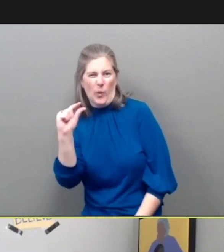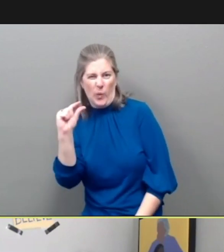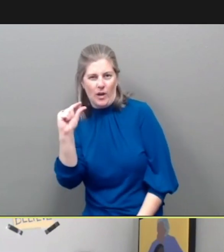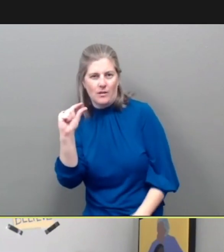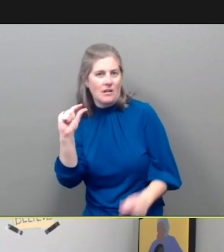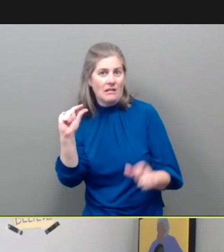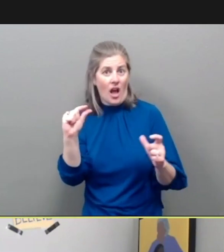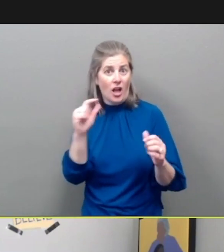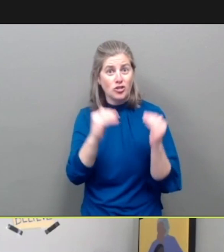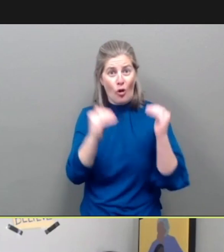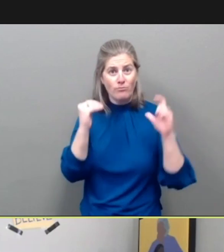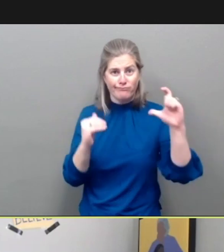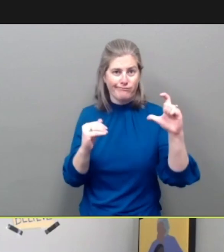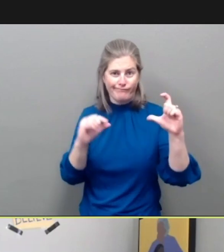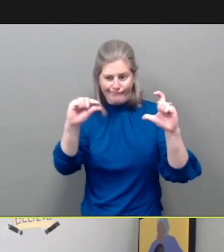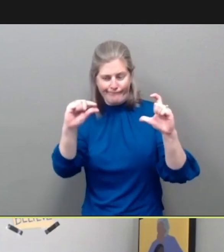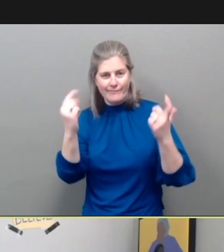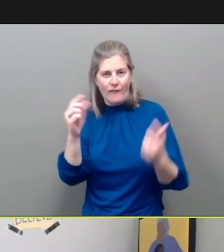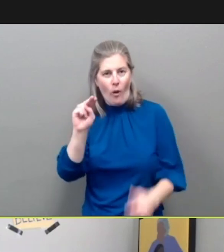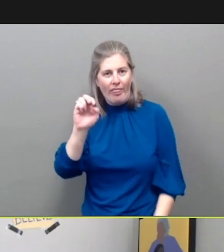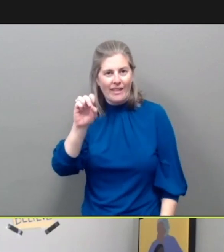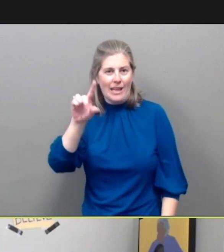smaller.